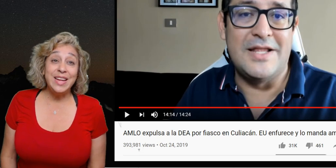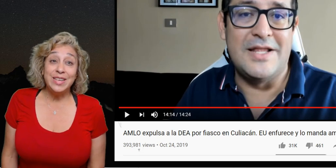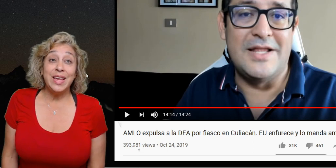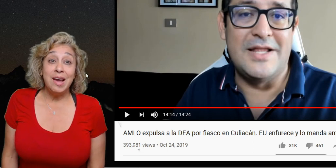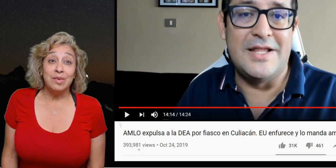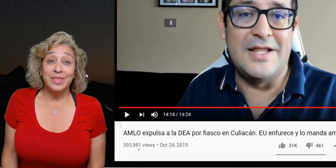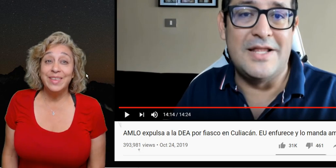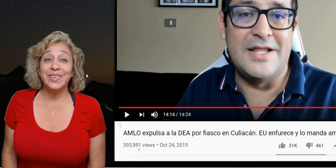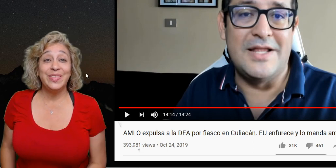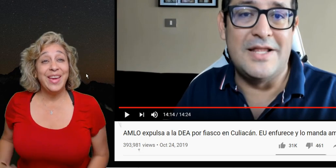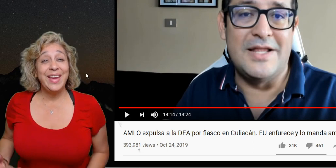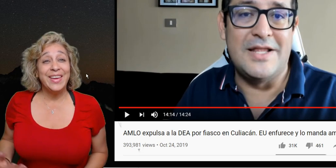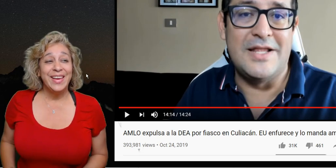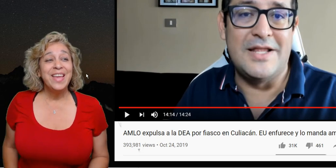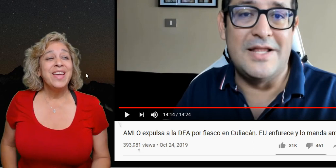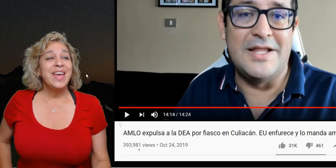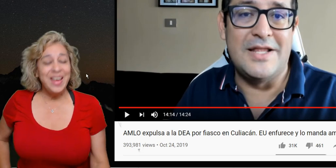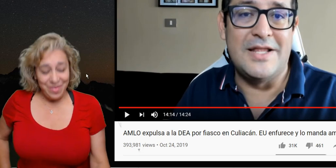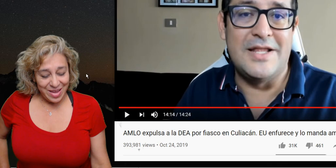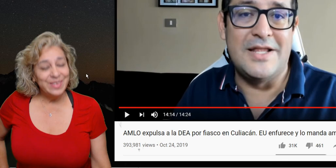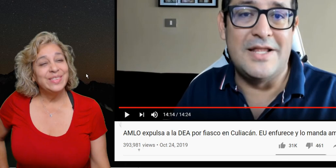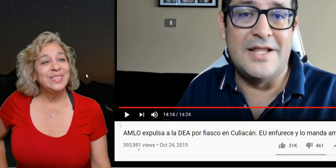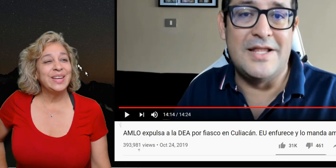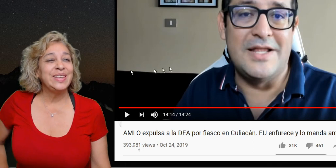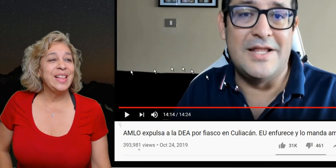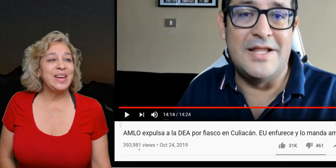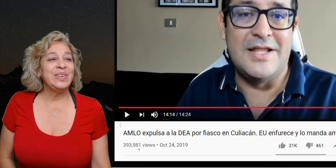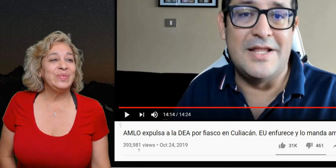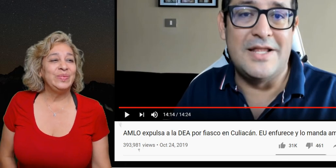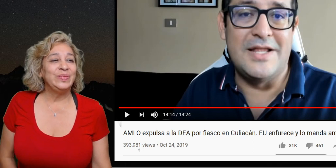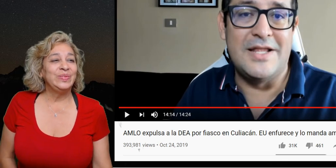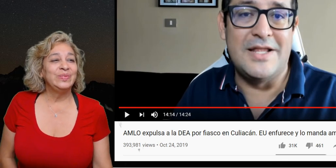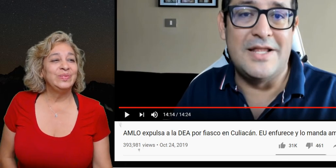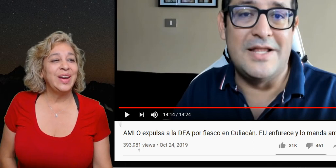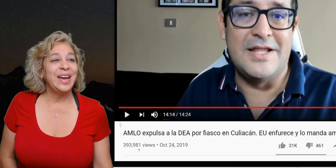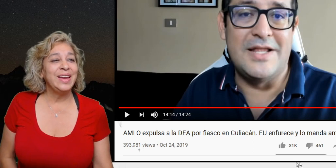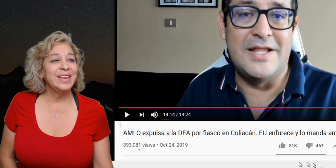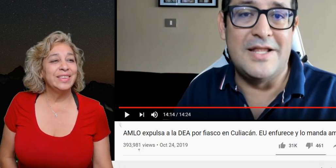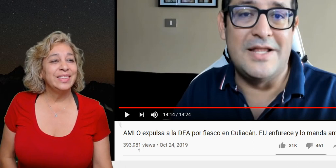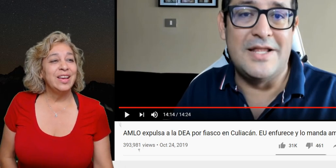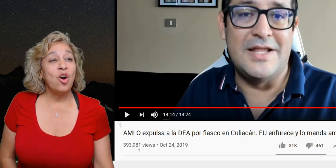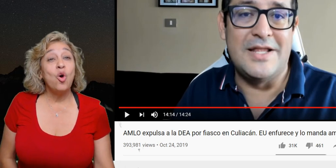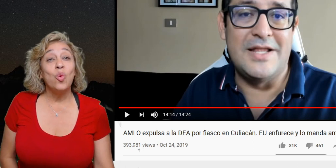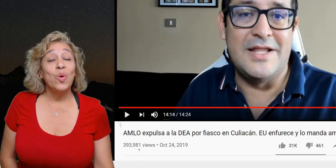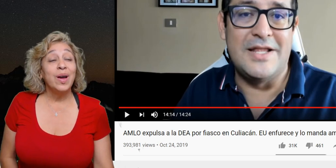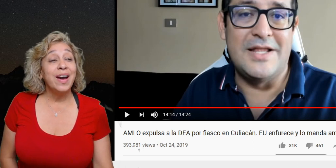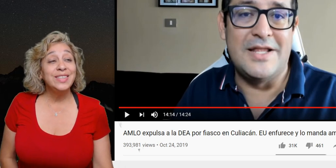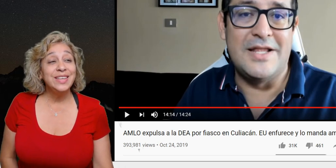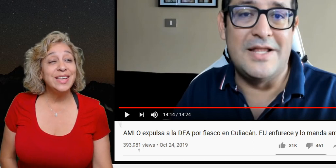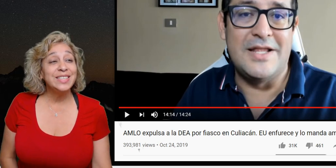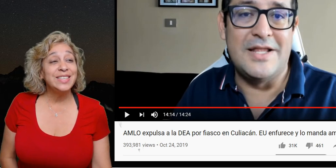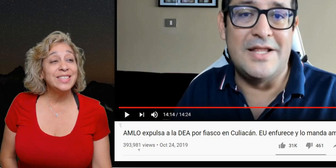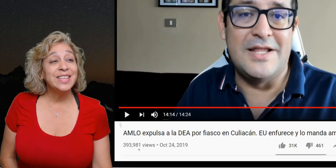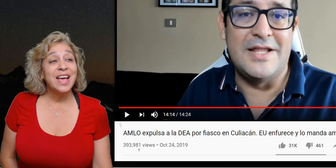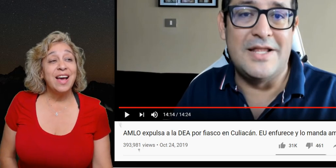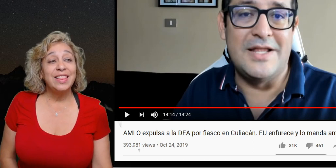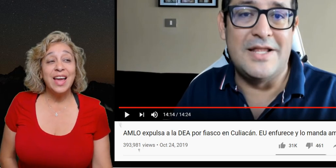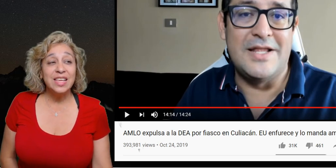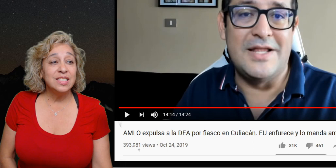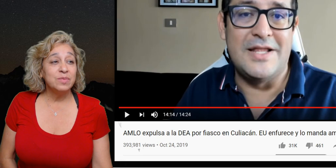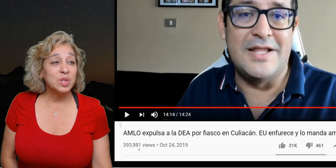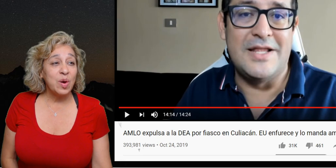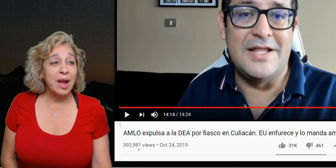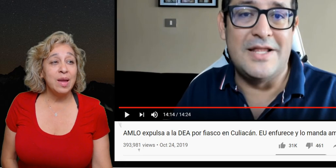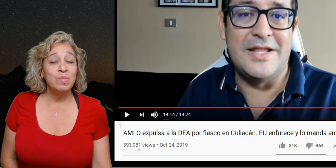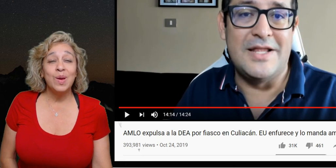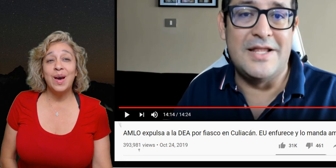they need to get out. Okay. Anyway, talk to you later. Bye. Oh, hugs and kisses. Like